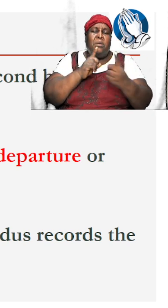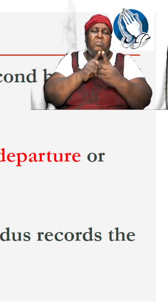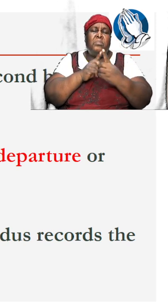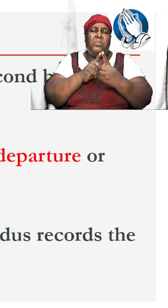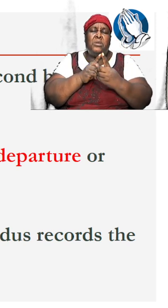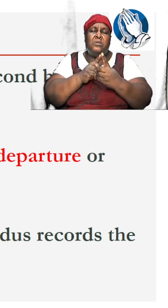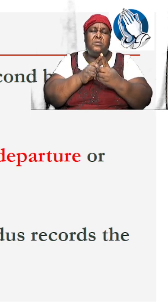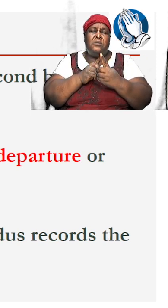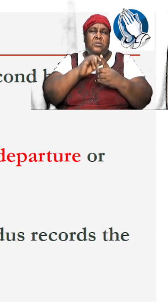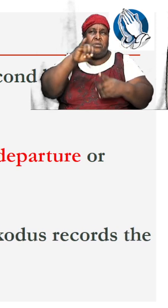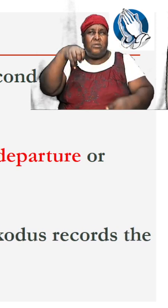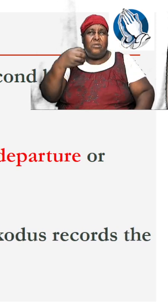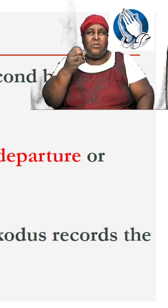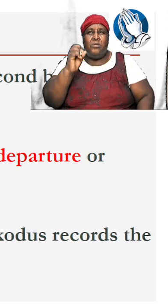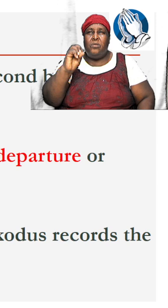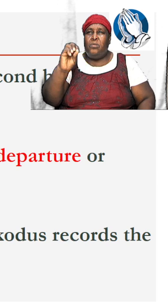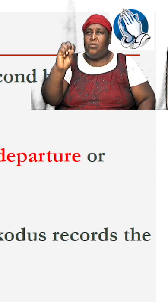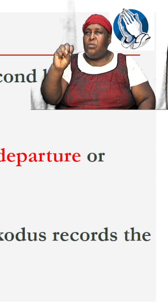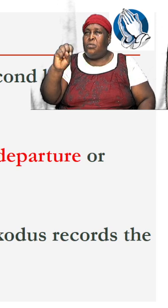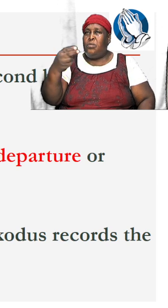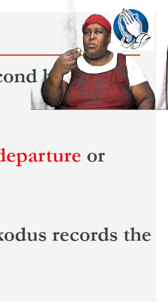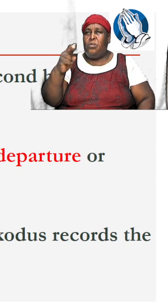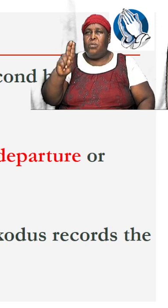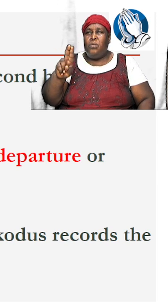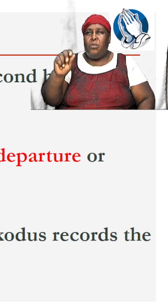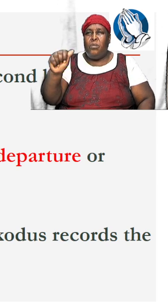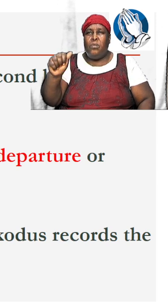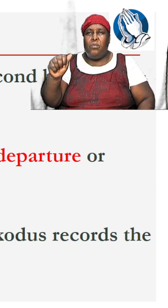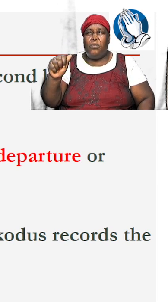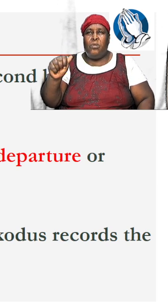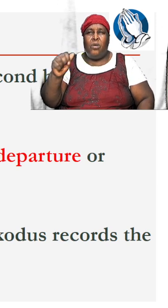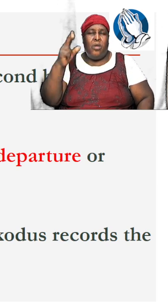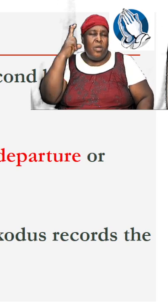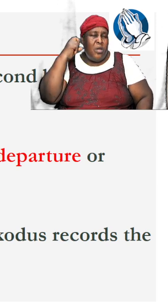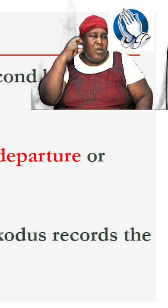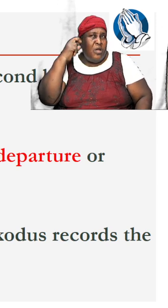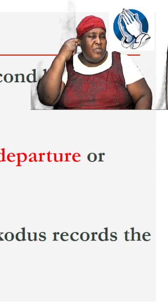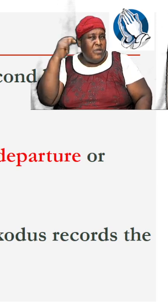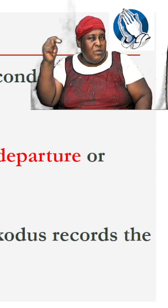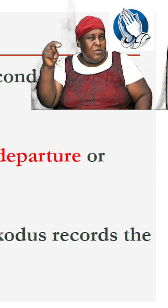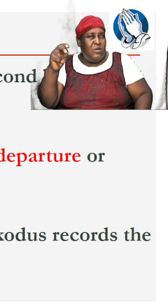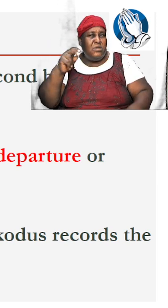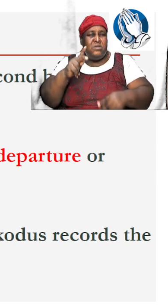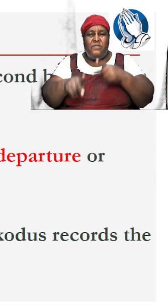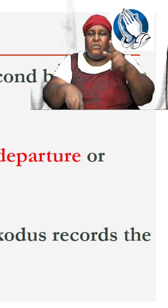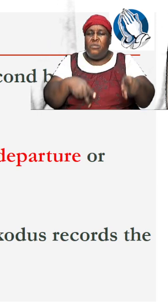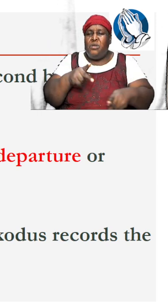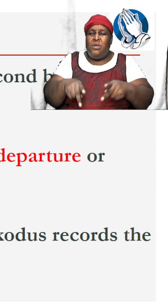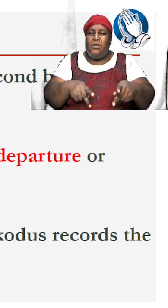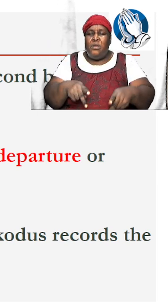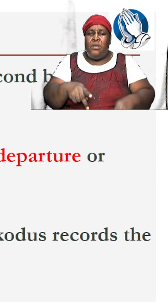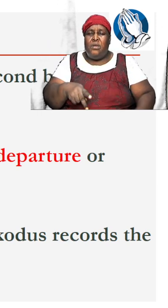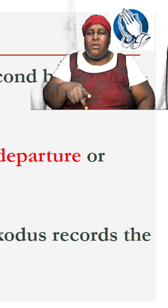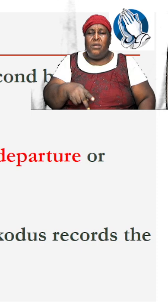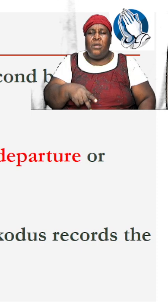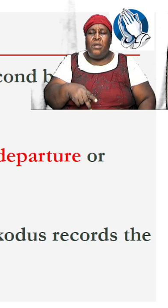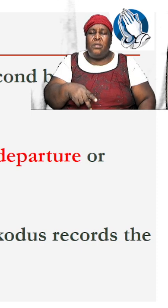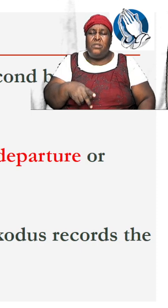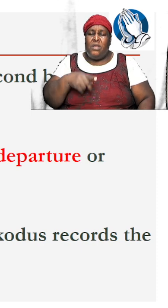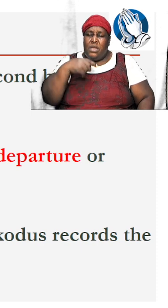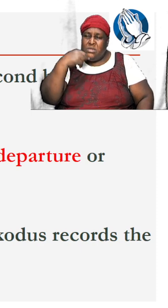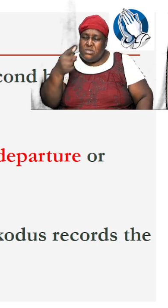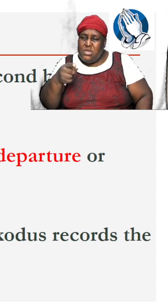heard the noise of the people. And they were shouting. And Joshua said unto Moses, there is a noise of war in the